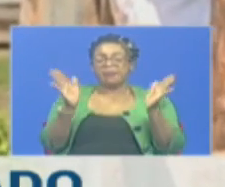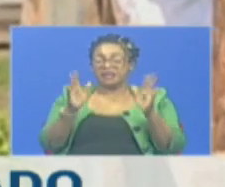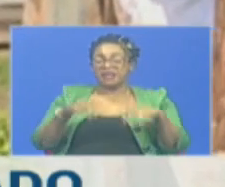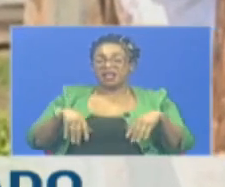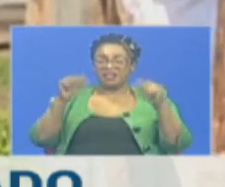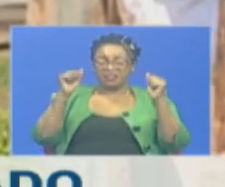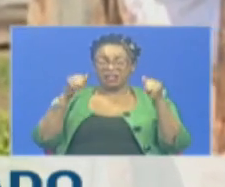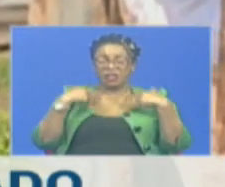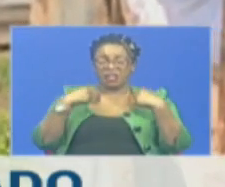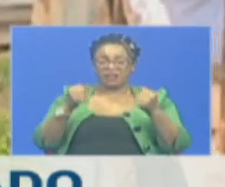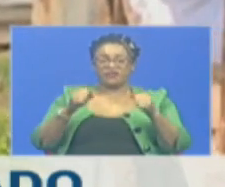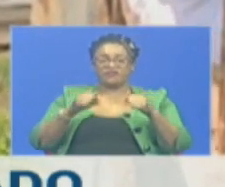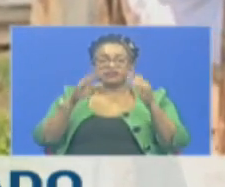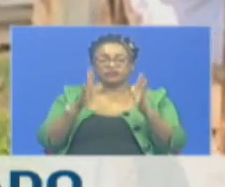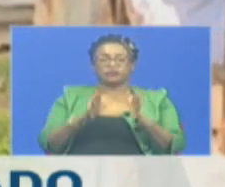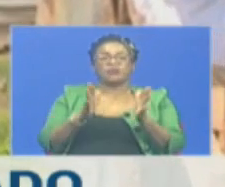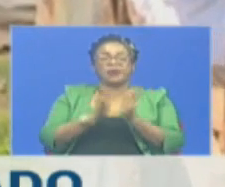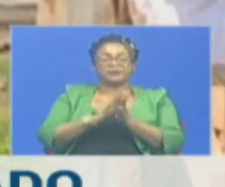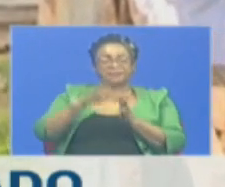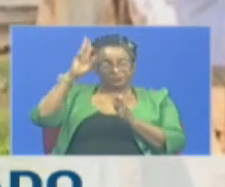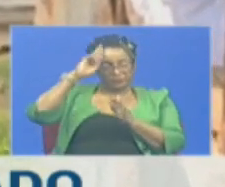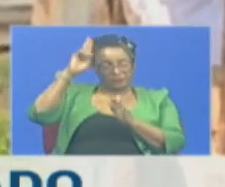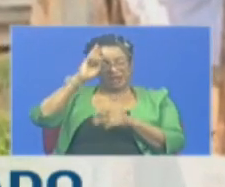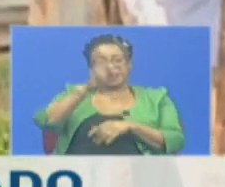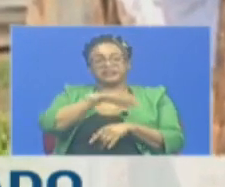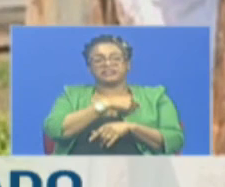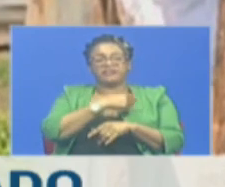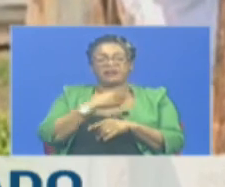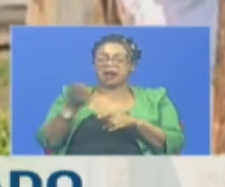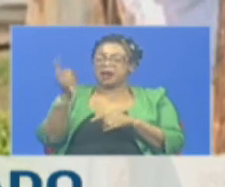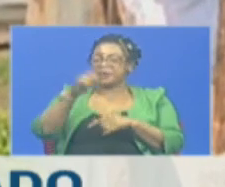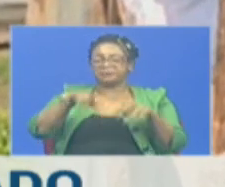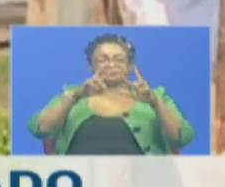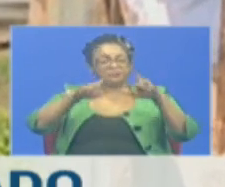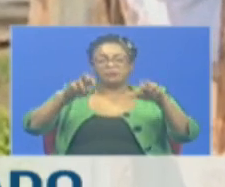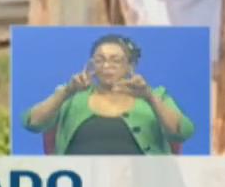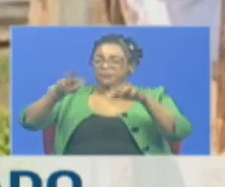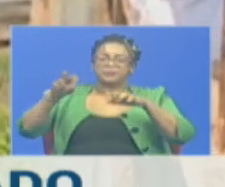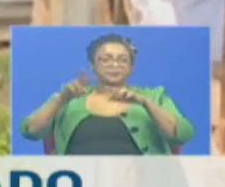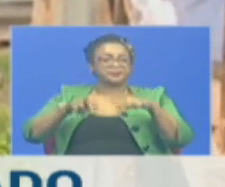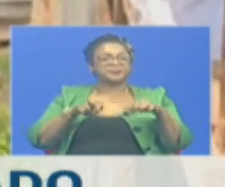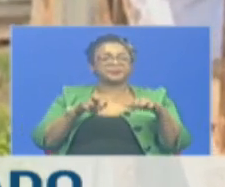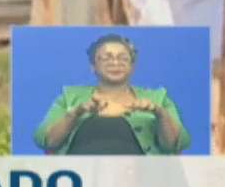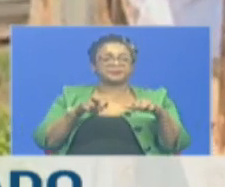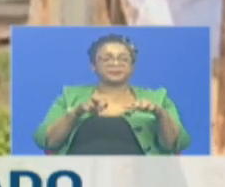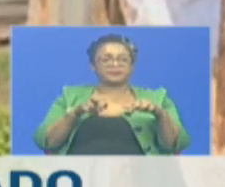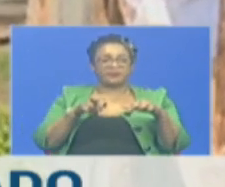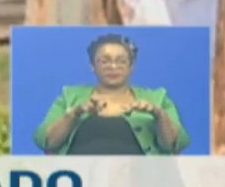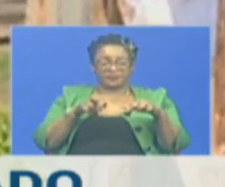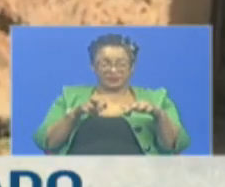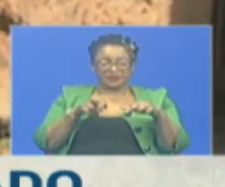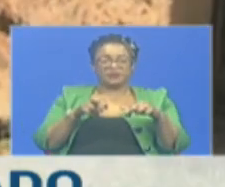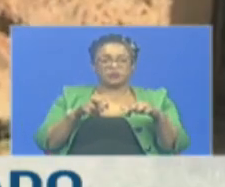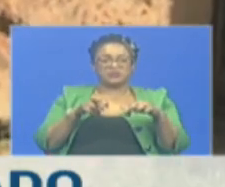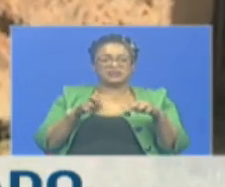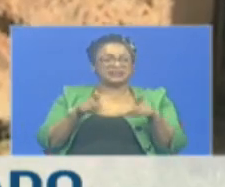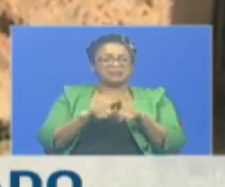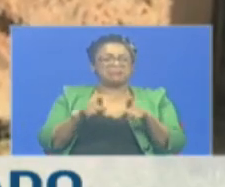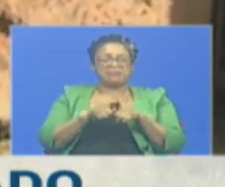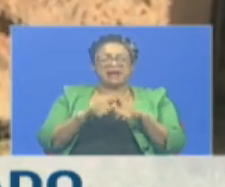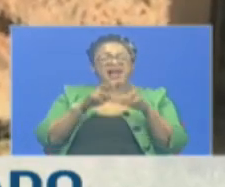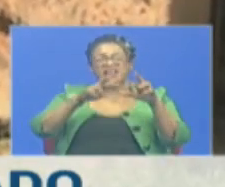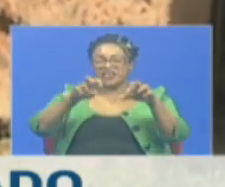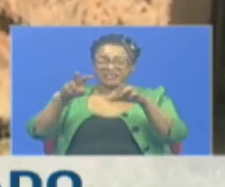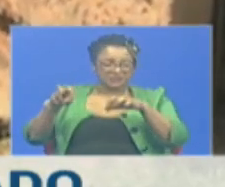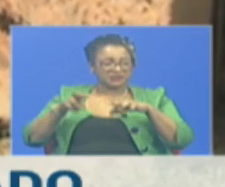the police and the chief came around, and it was a kind of a raid. The health